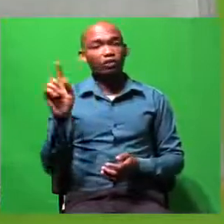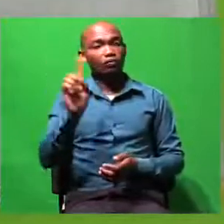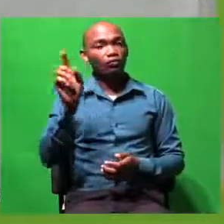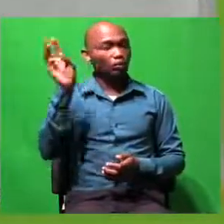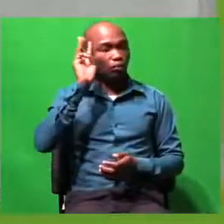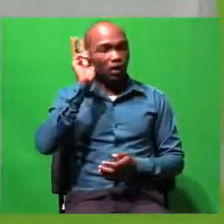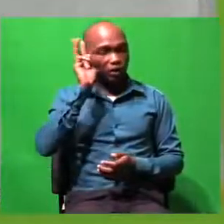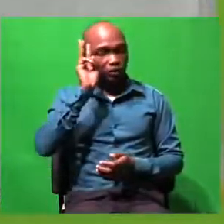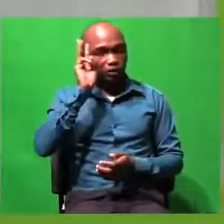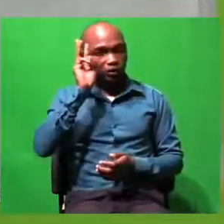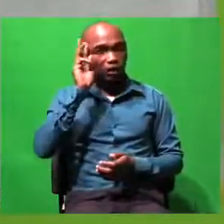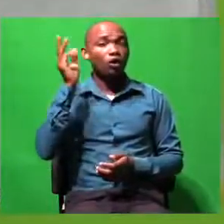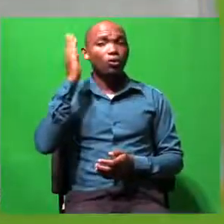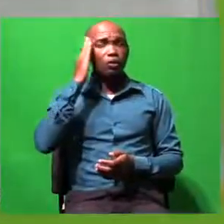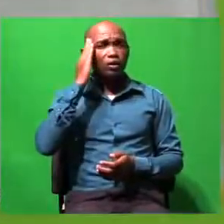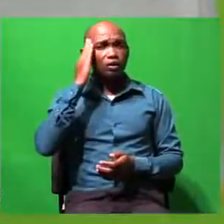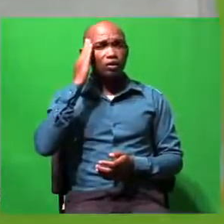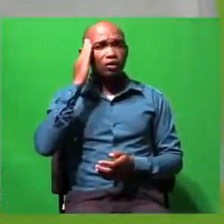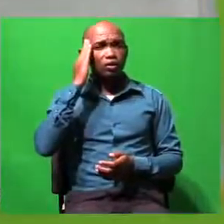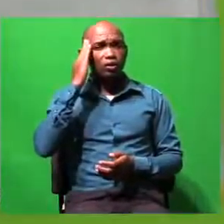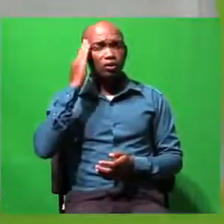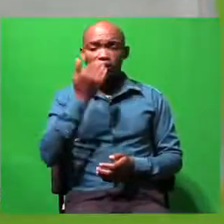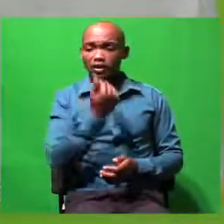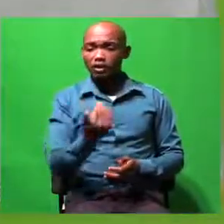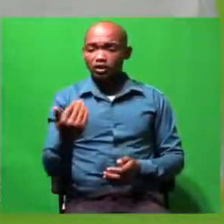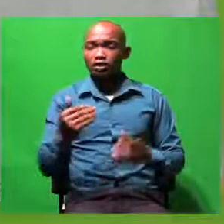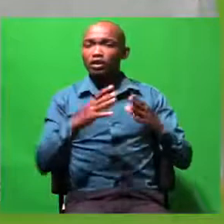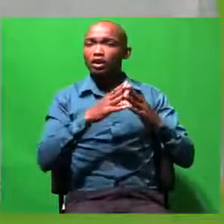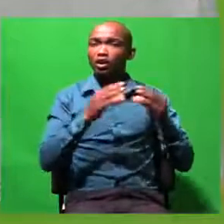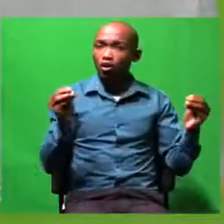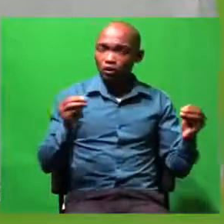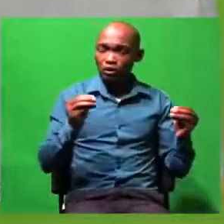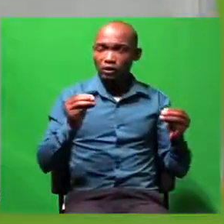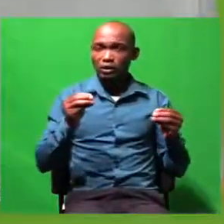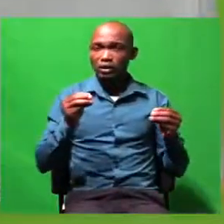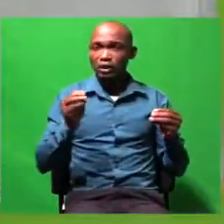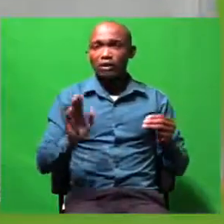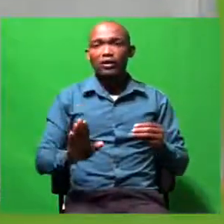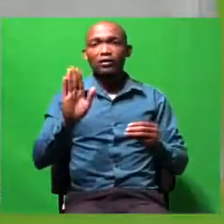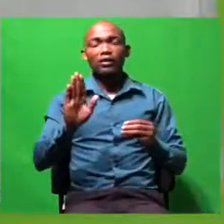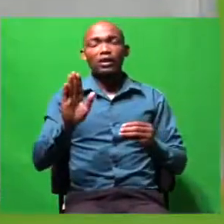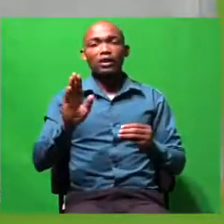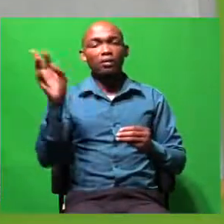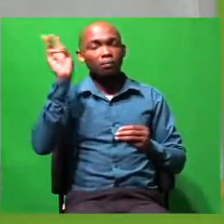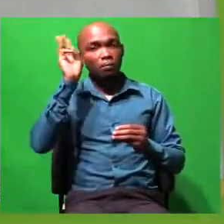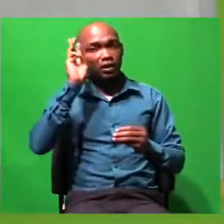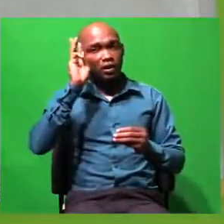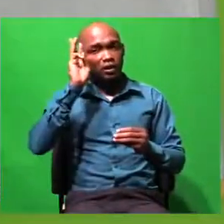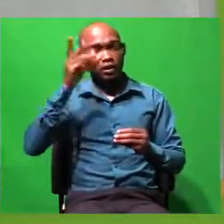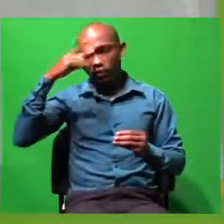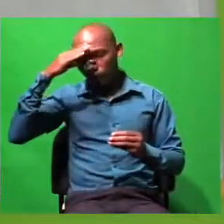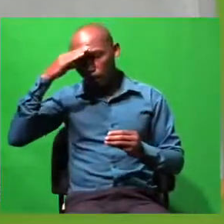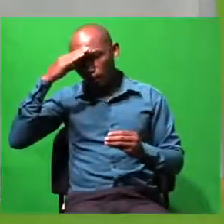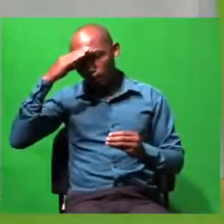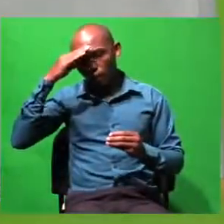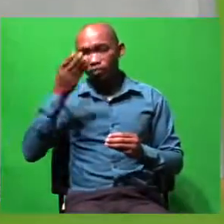parents. You know, if the children lost their parents, maybe they died or whatever, think